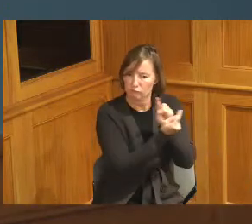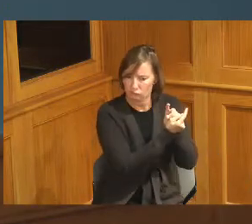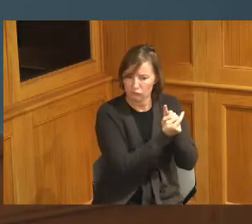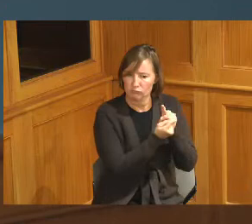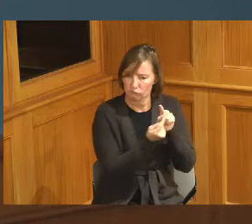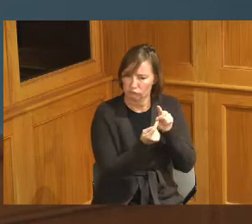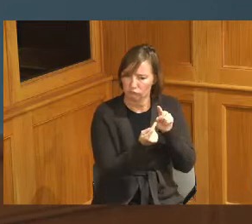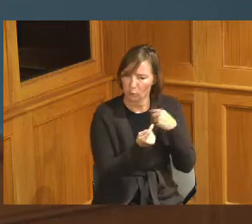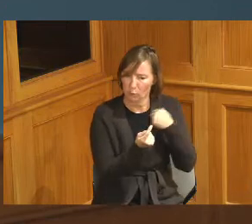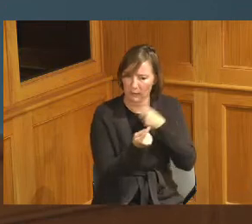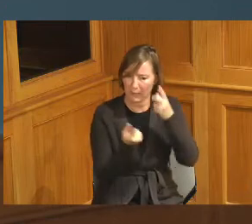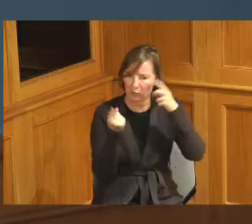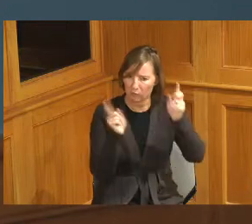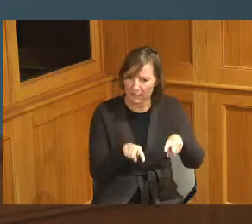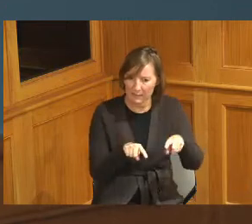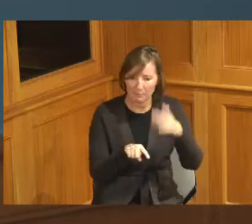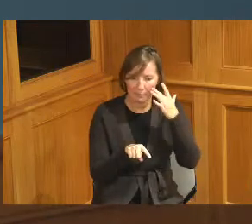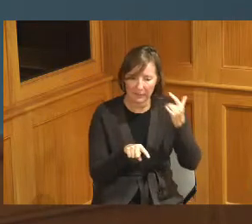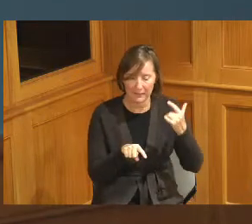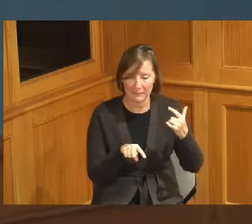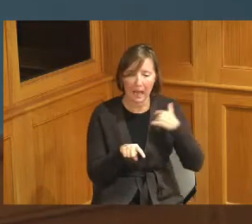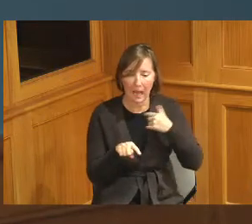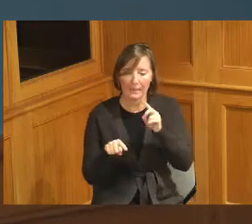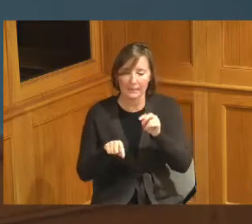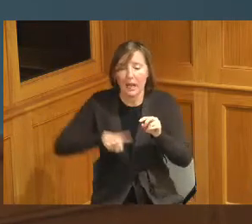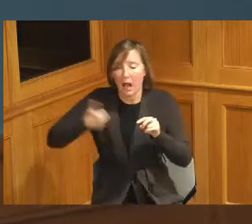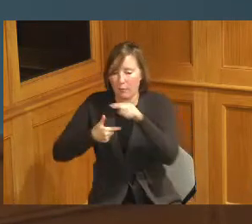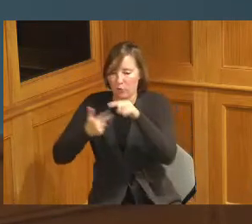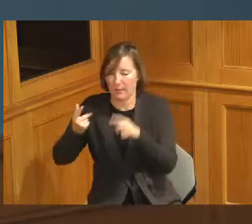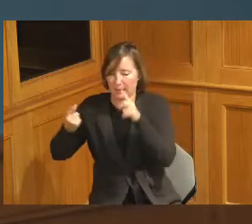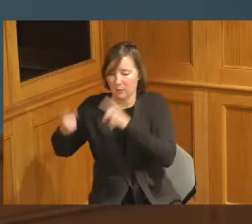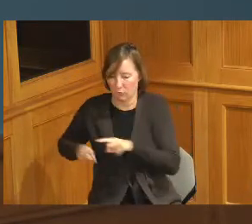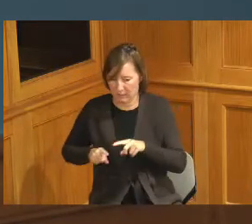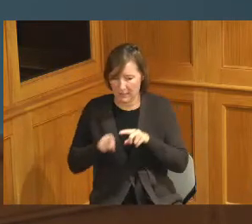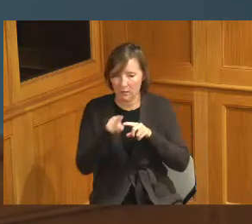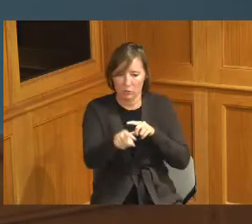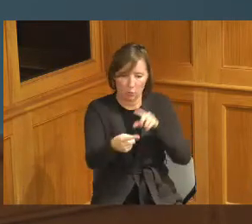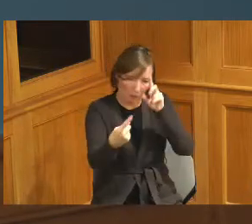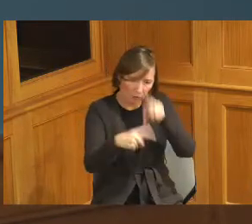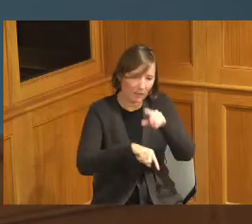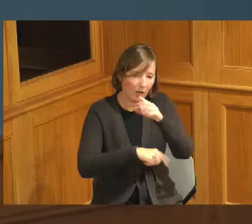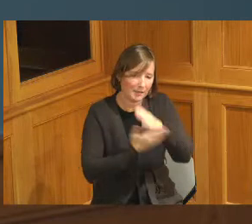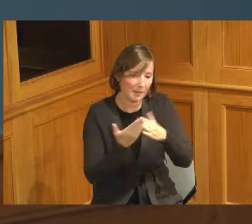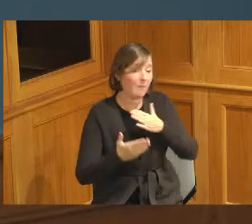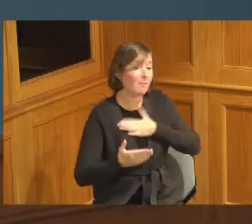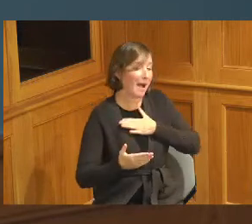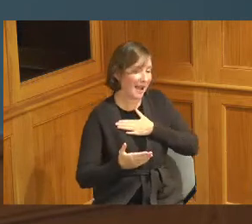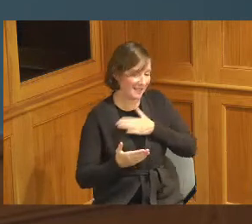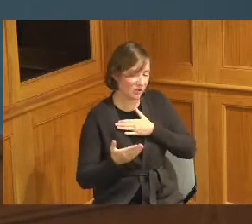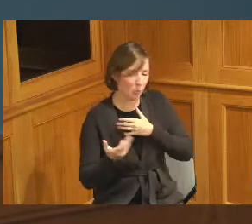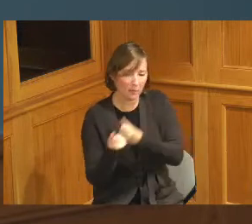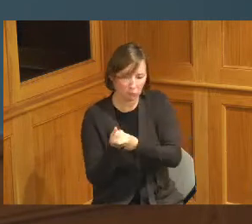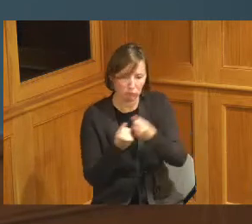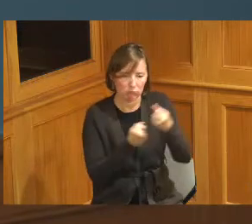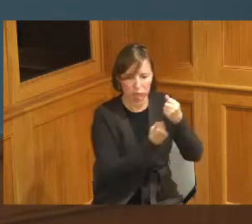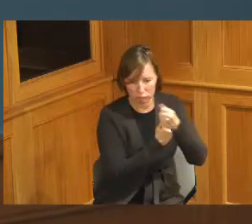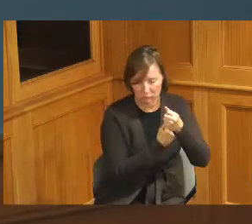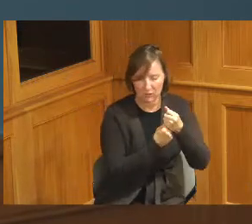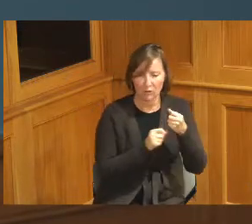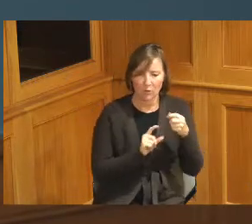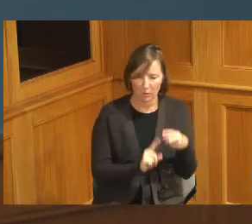had agreed, because I agreed on some other things and they agreed on some of my things. So I have a question